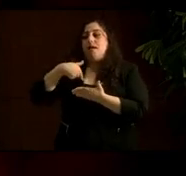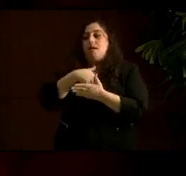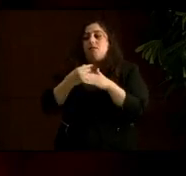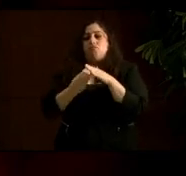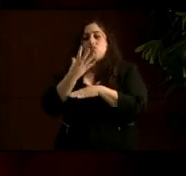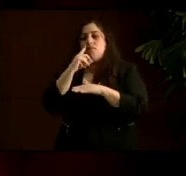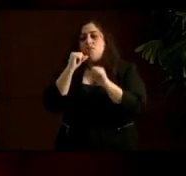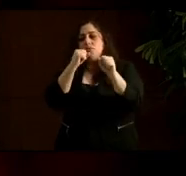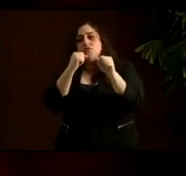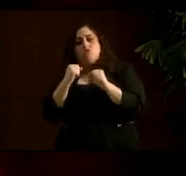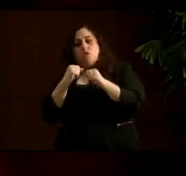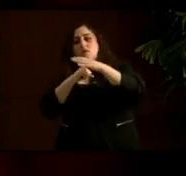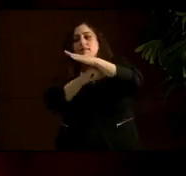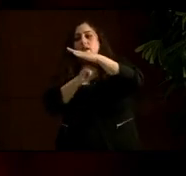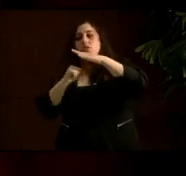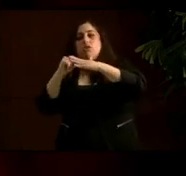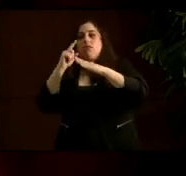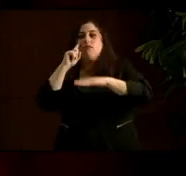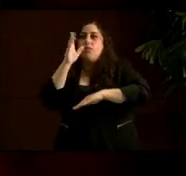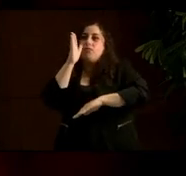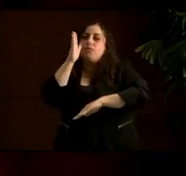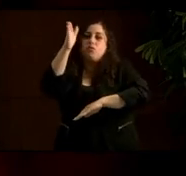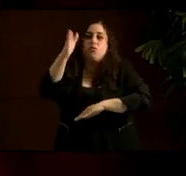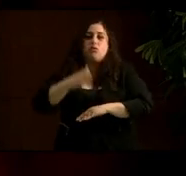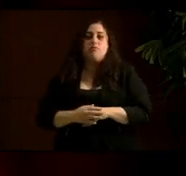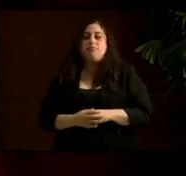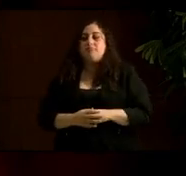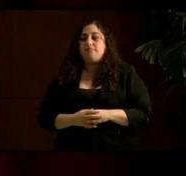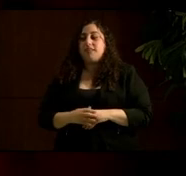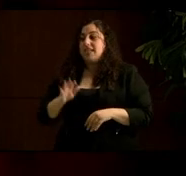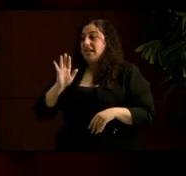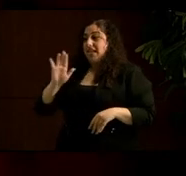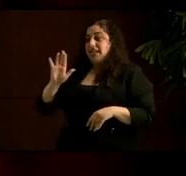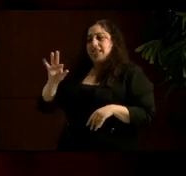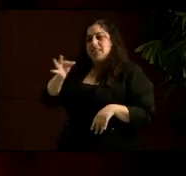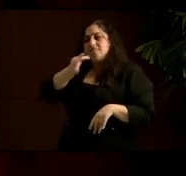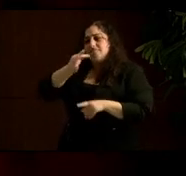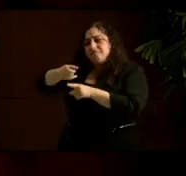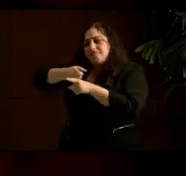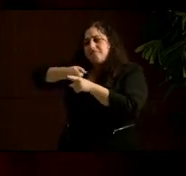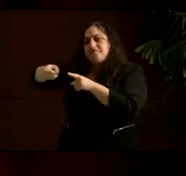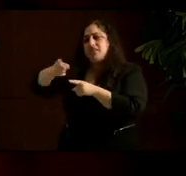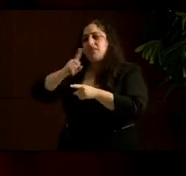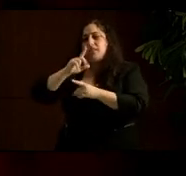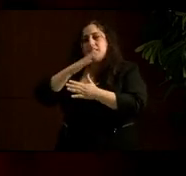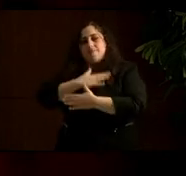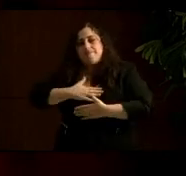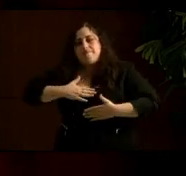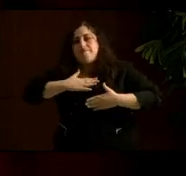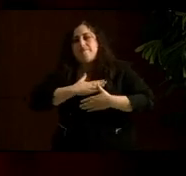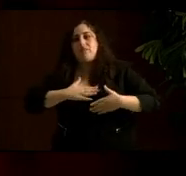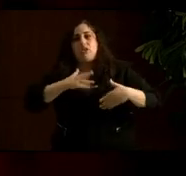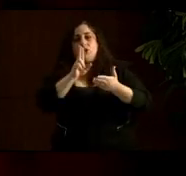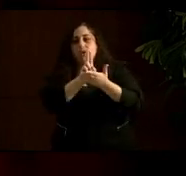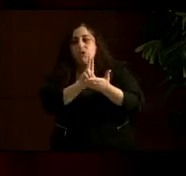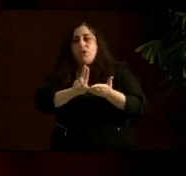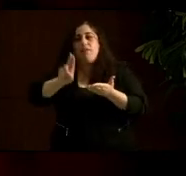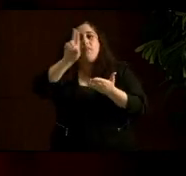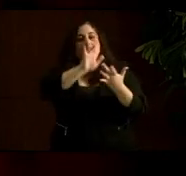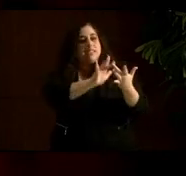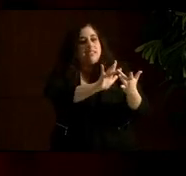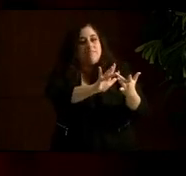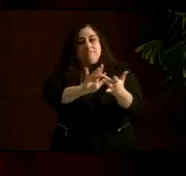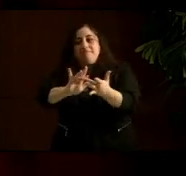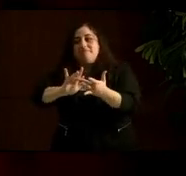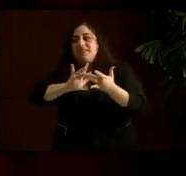future. Without Jim's expertise, appreciation of how the university works, and endless connections, we would not have been